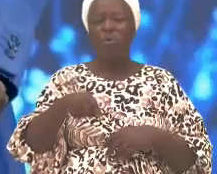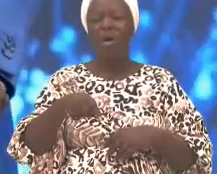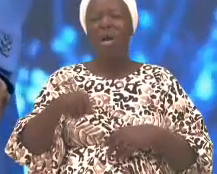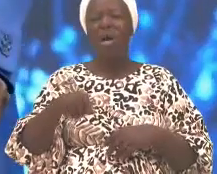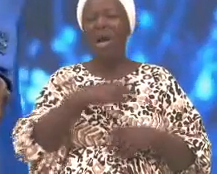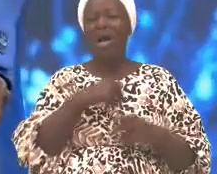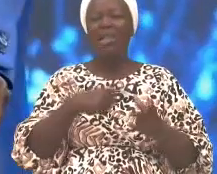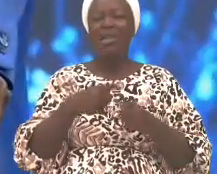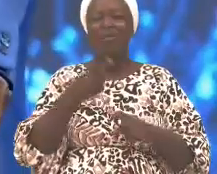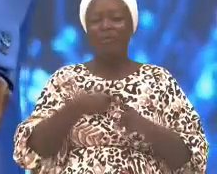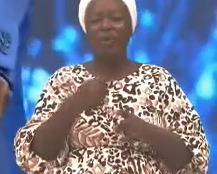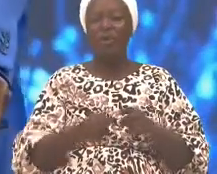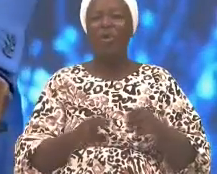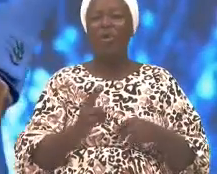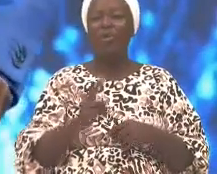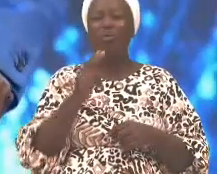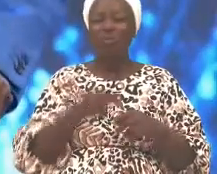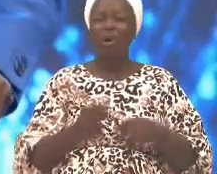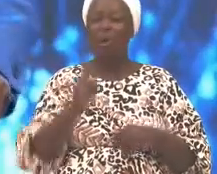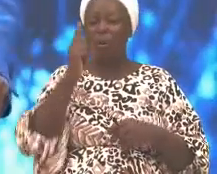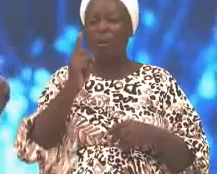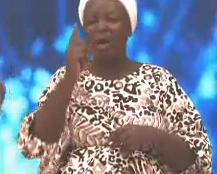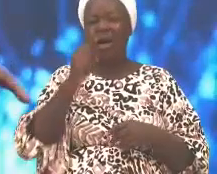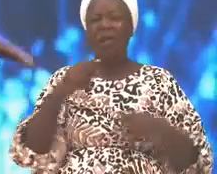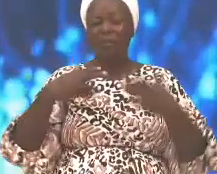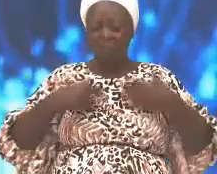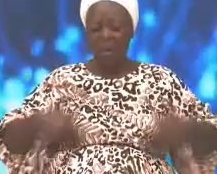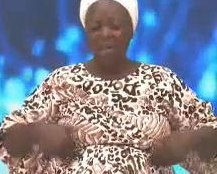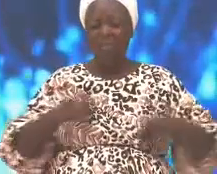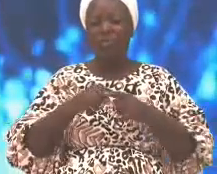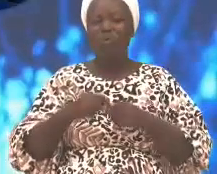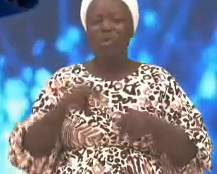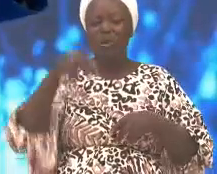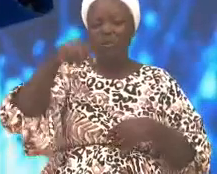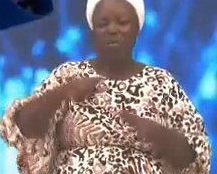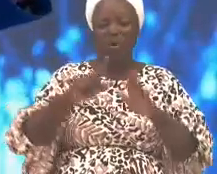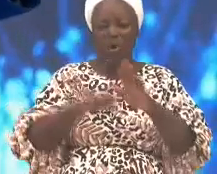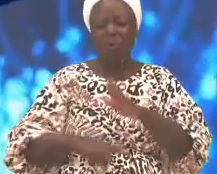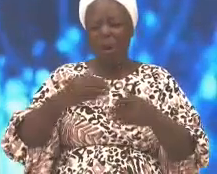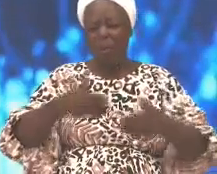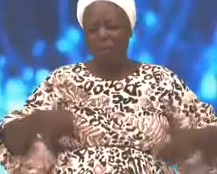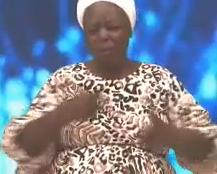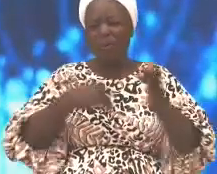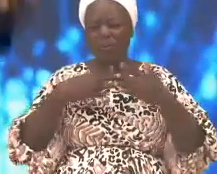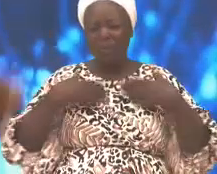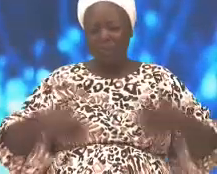the lower part of the body. Let them receive now miracle healing,